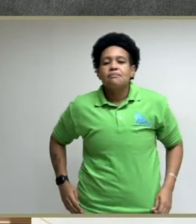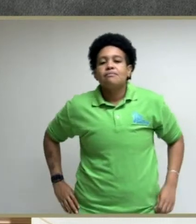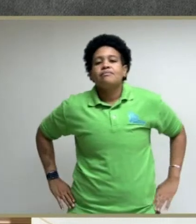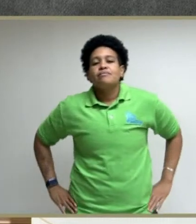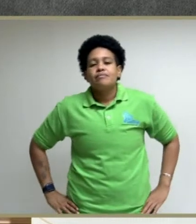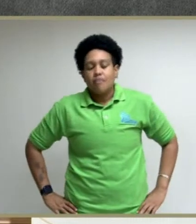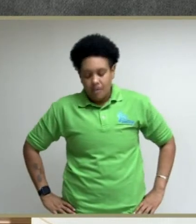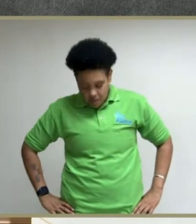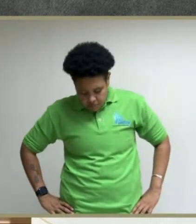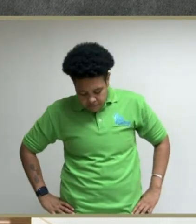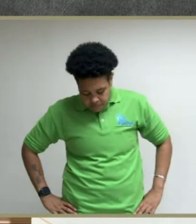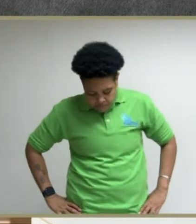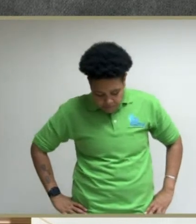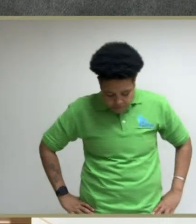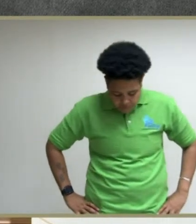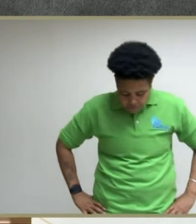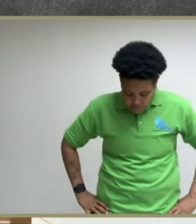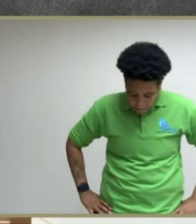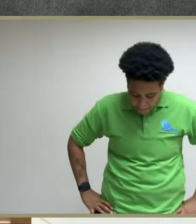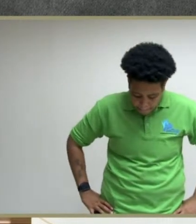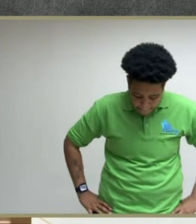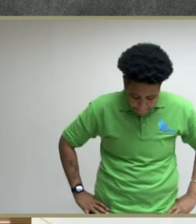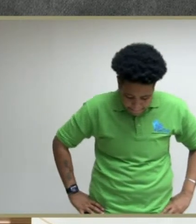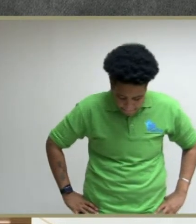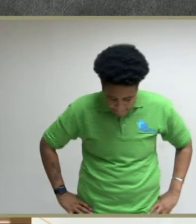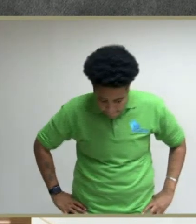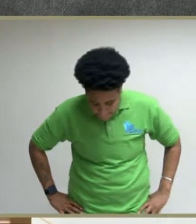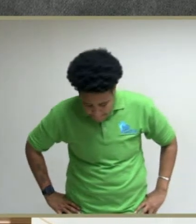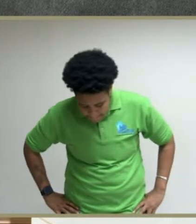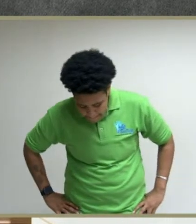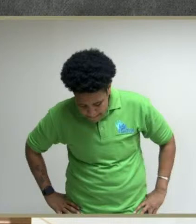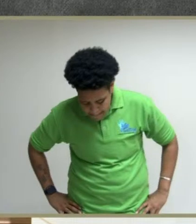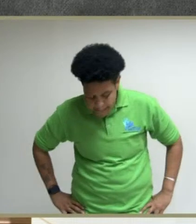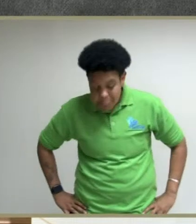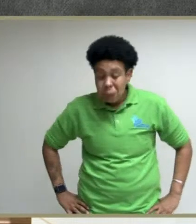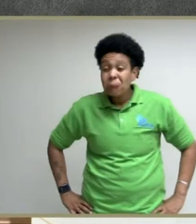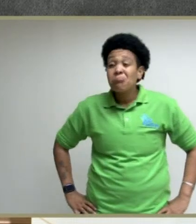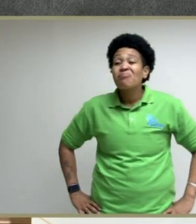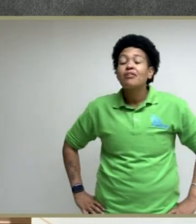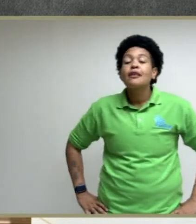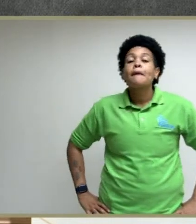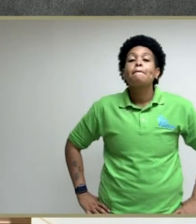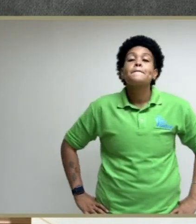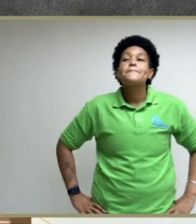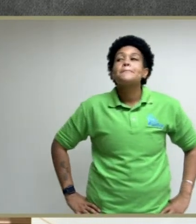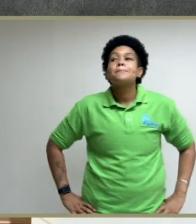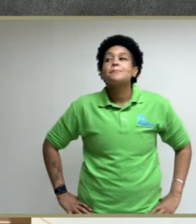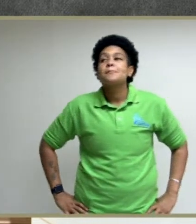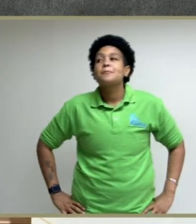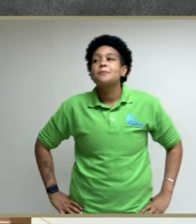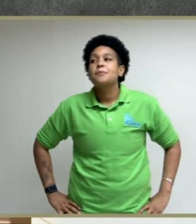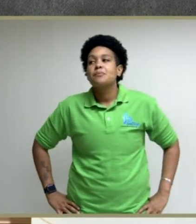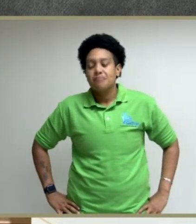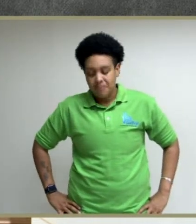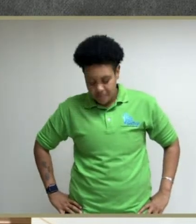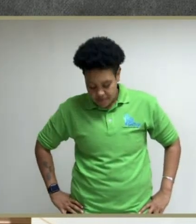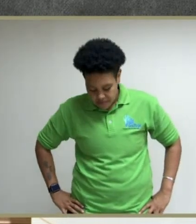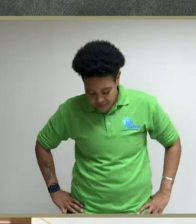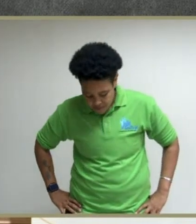slide. And what will happen if we do not maintain our